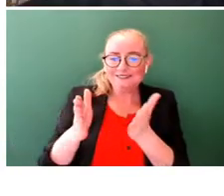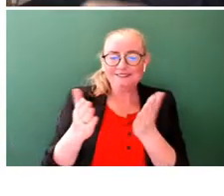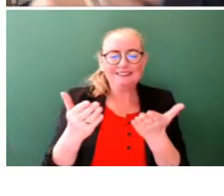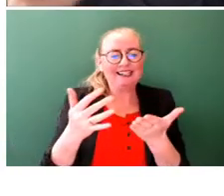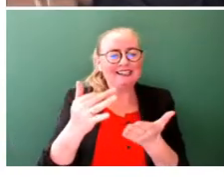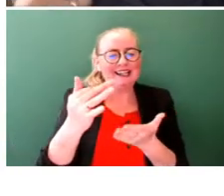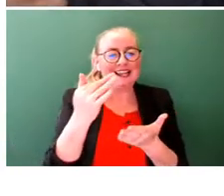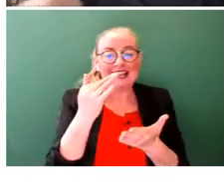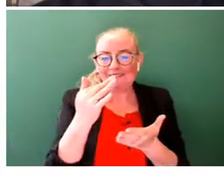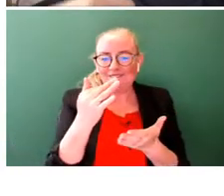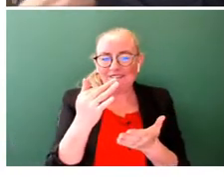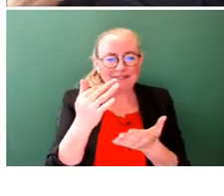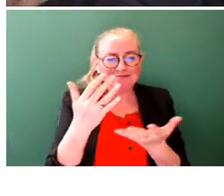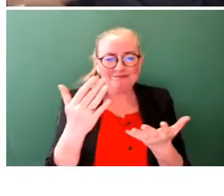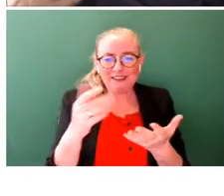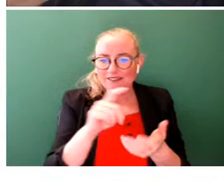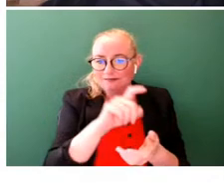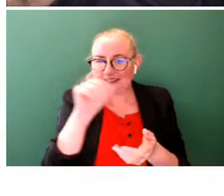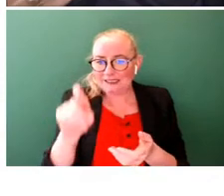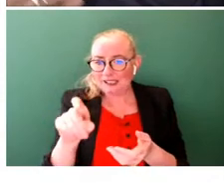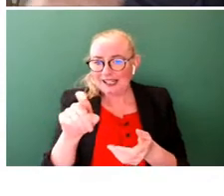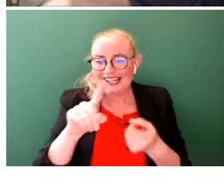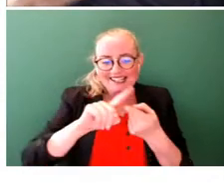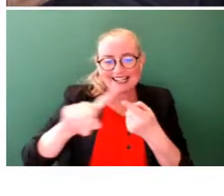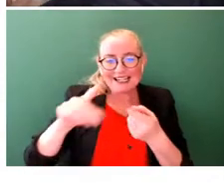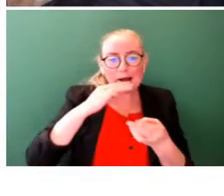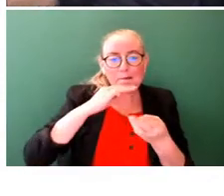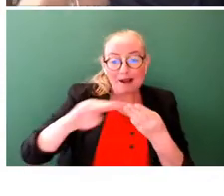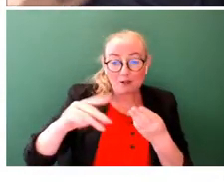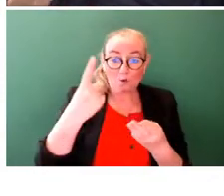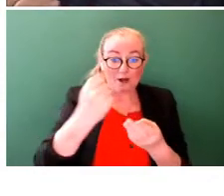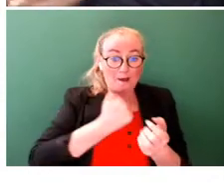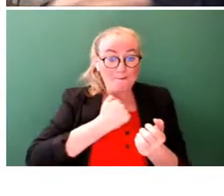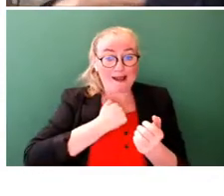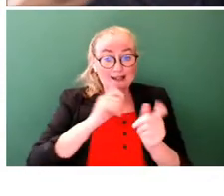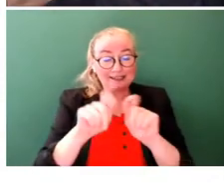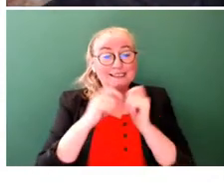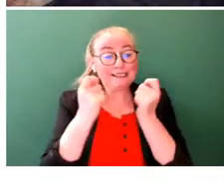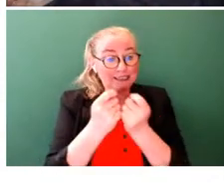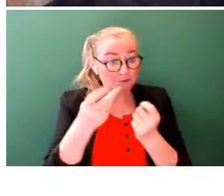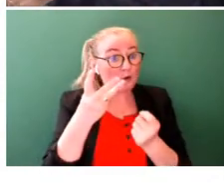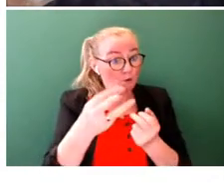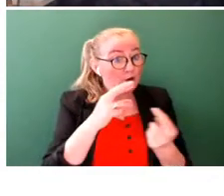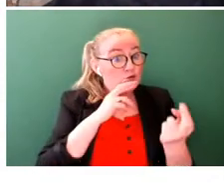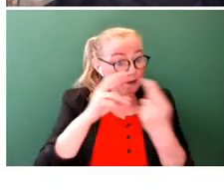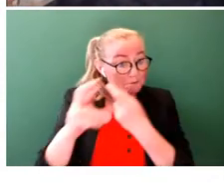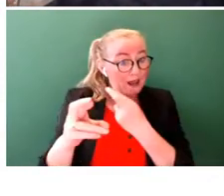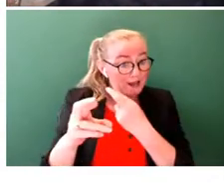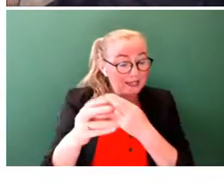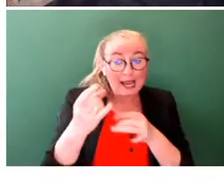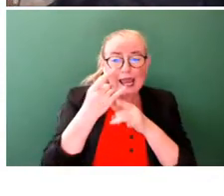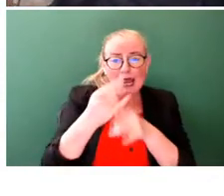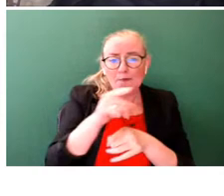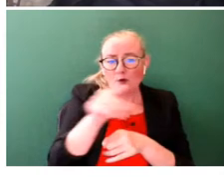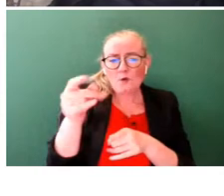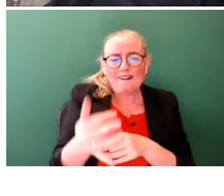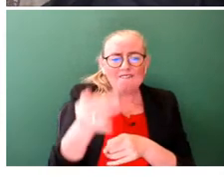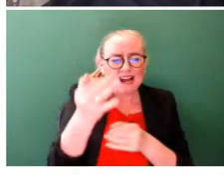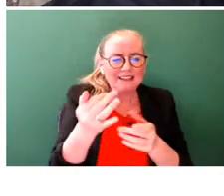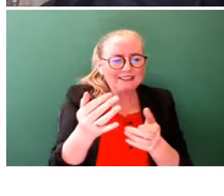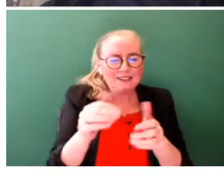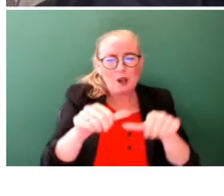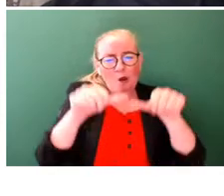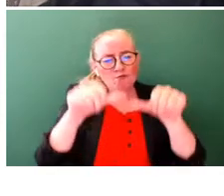you go to send us a message, one of my team will respond, help you to find appropriate